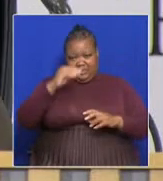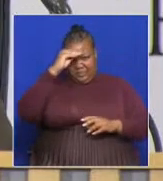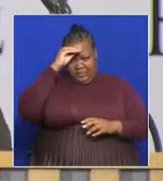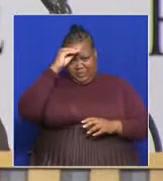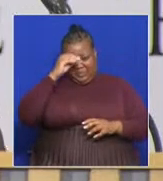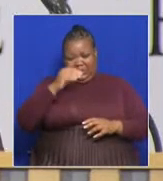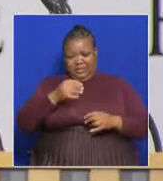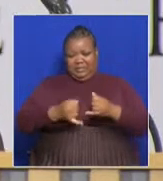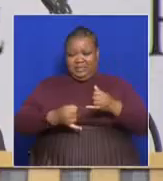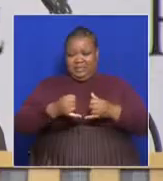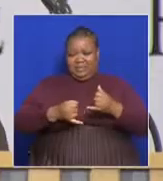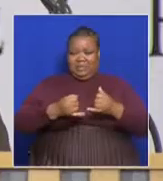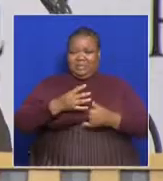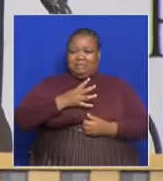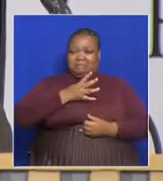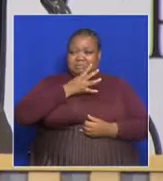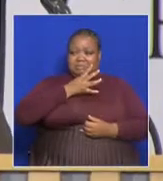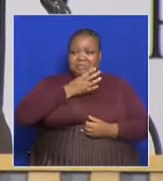the police lost